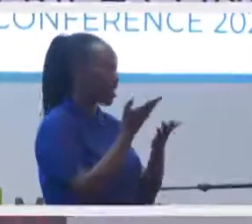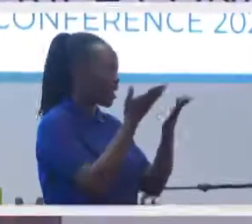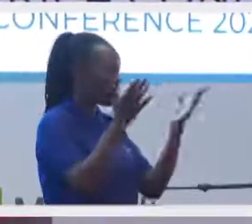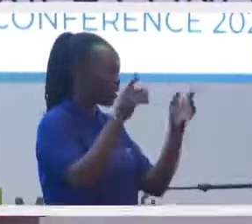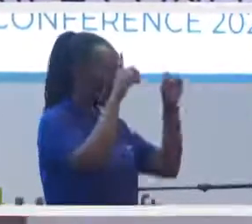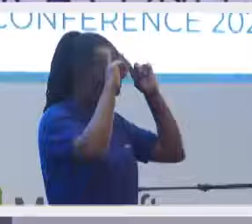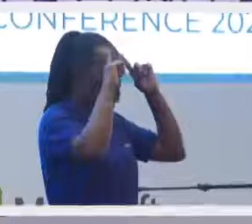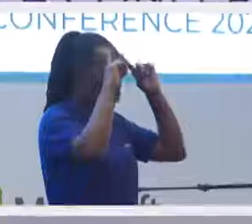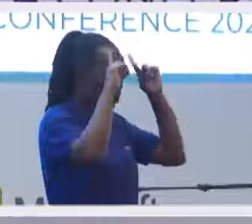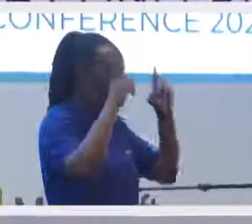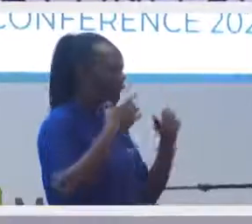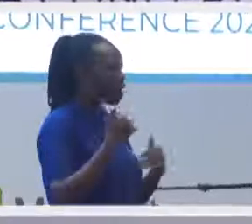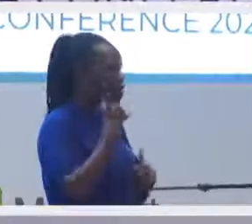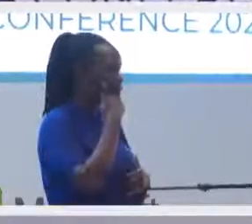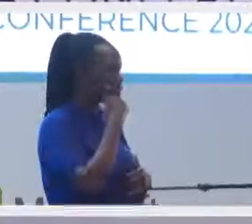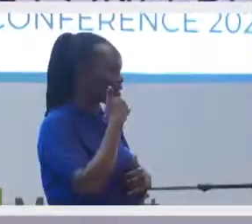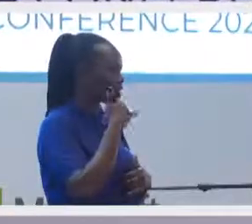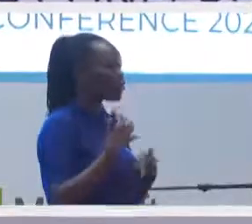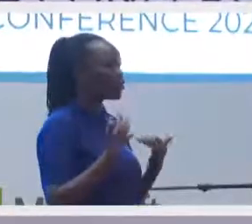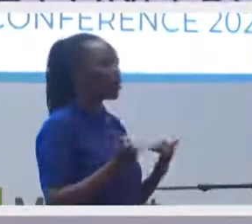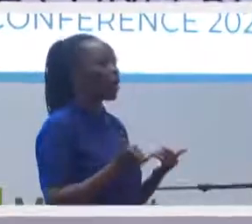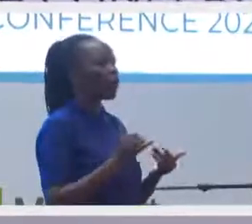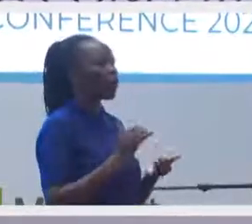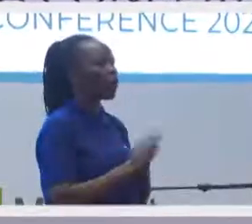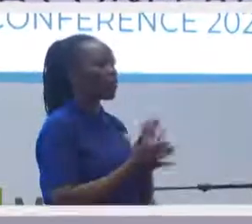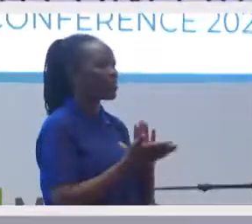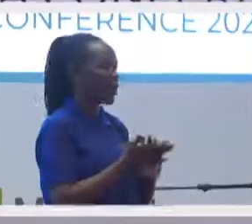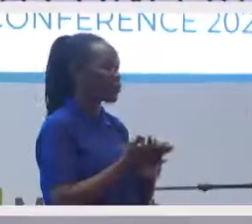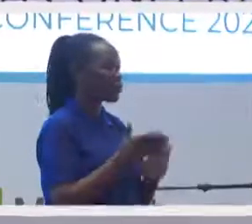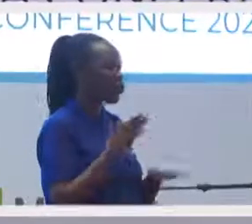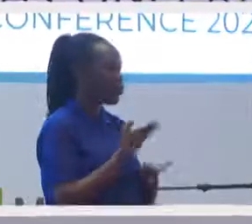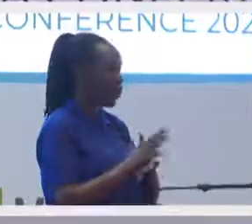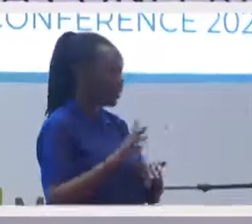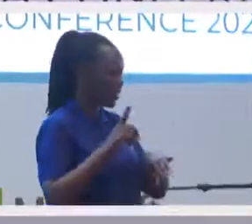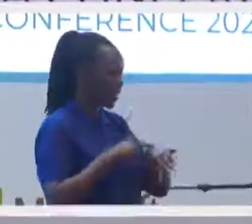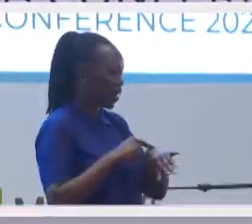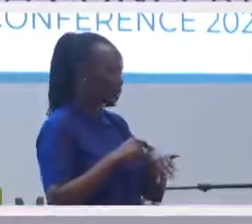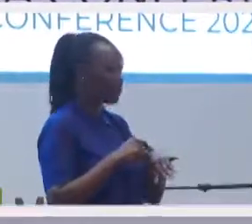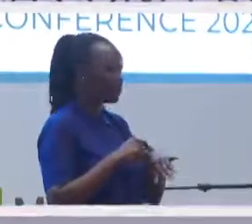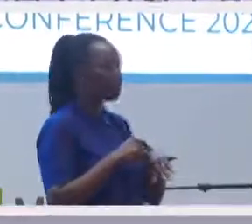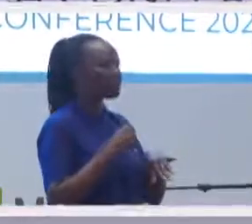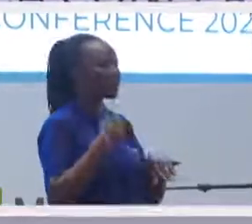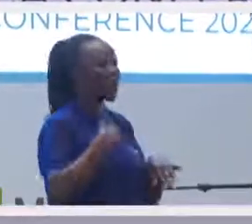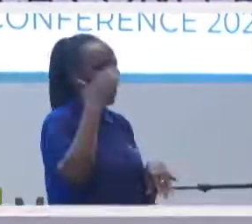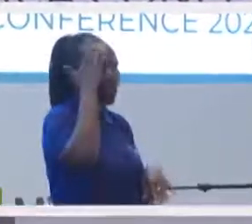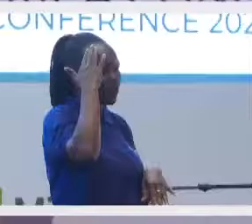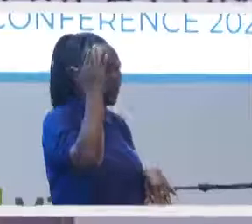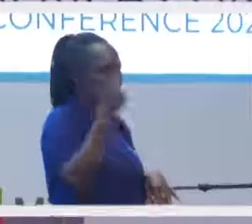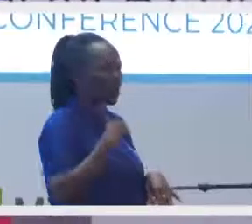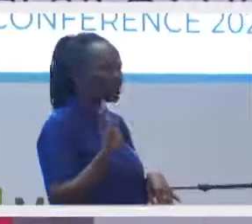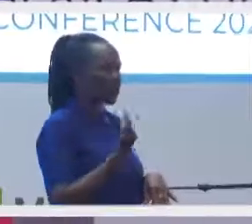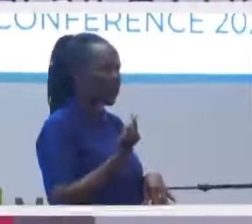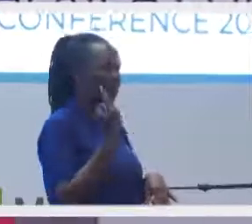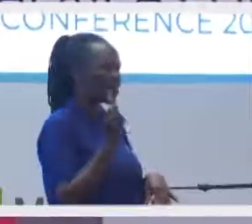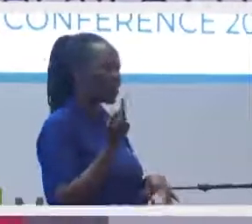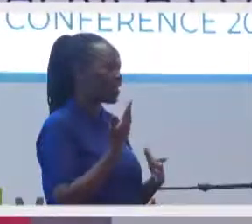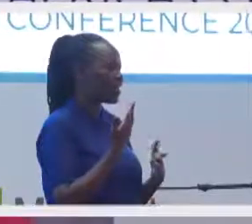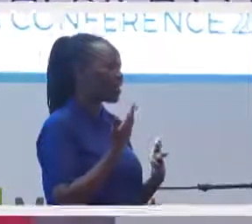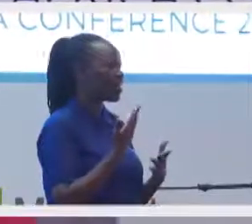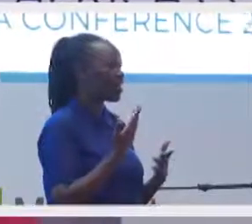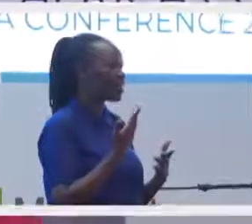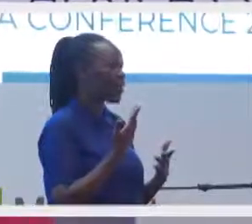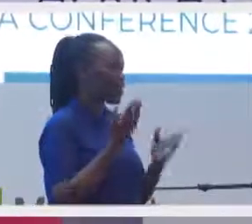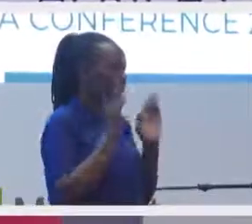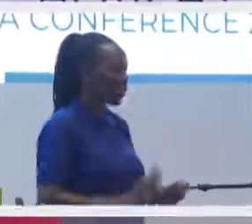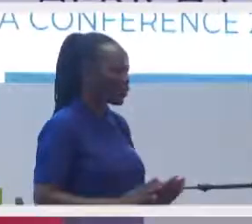Android phones. So without further ado, let's start. I know that I'm the only thing between you and the lunch, so bear with